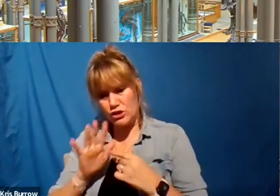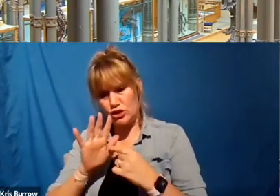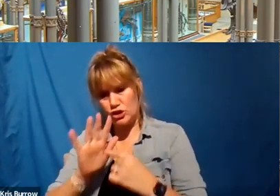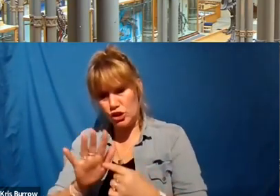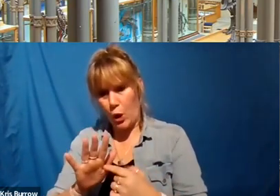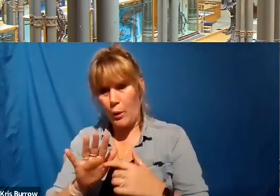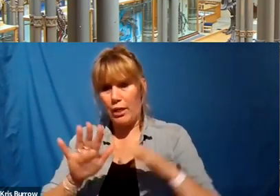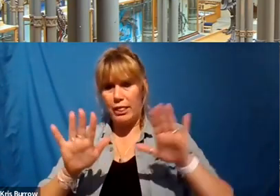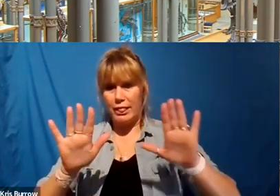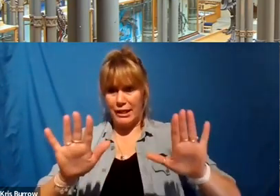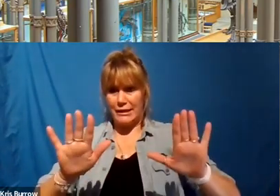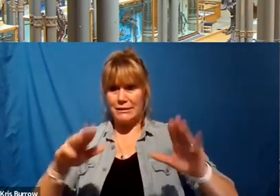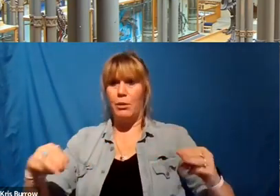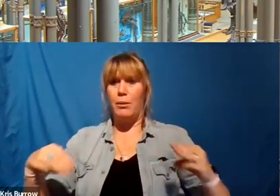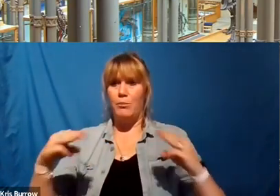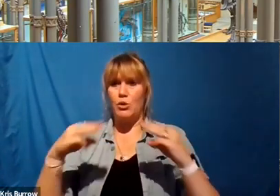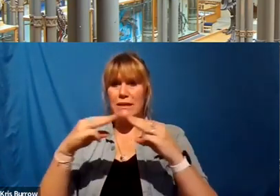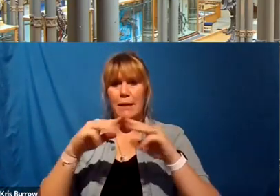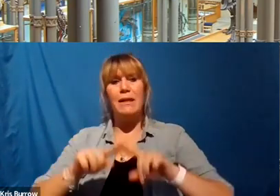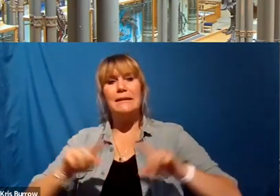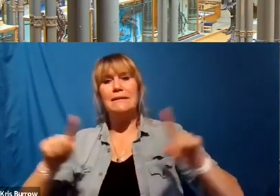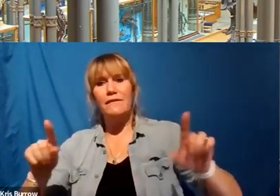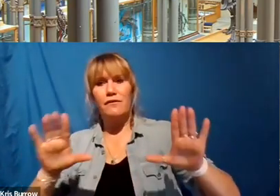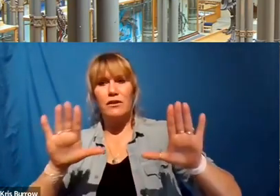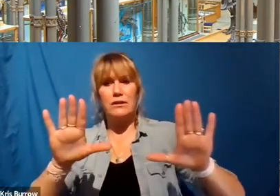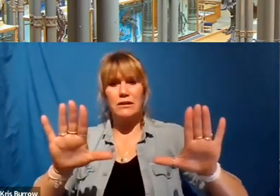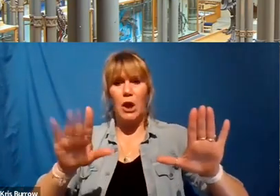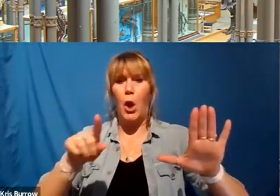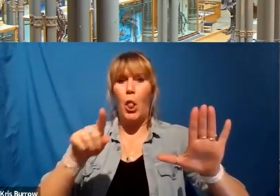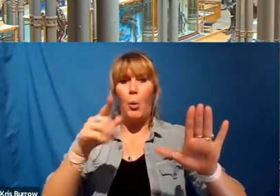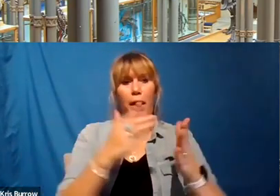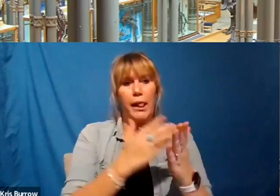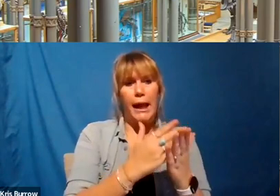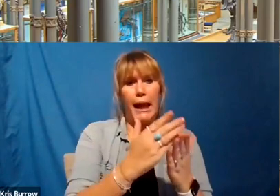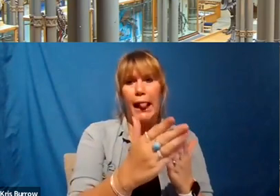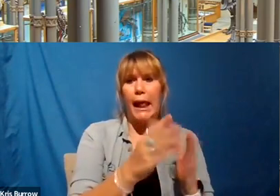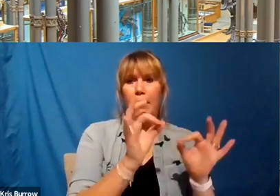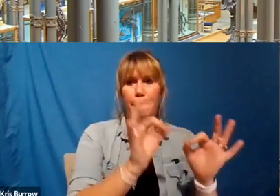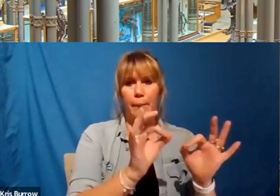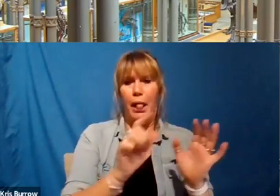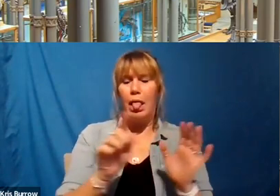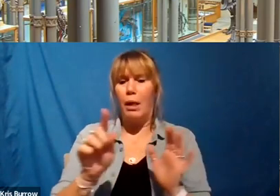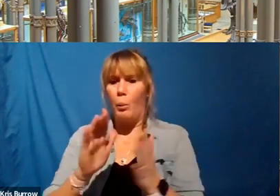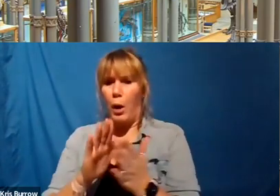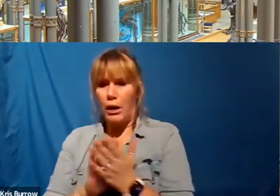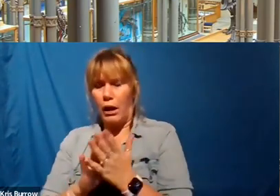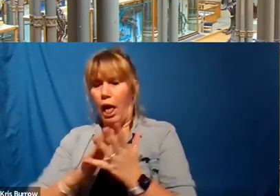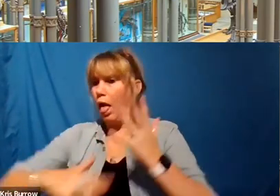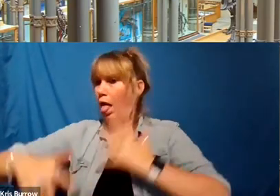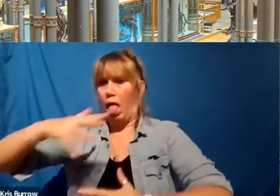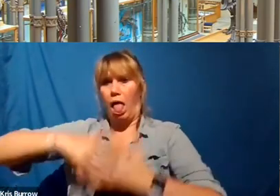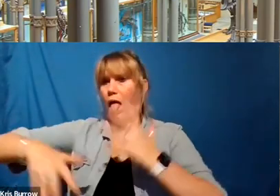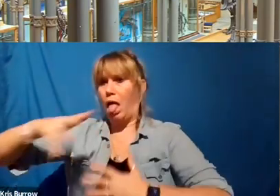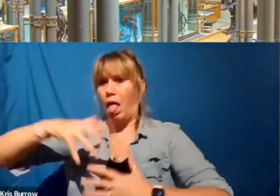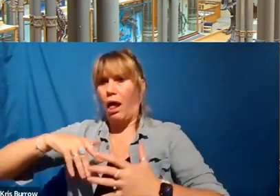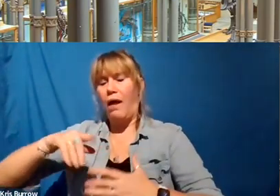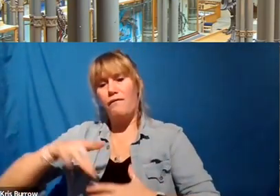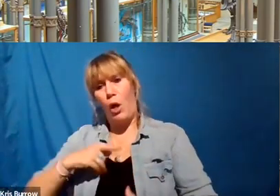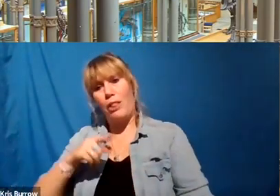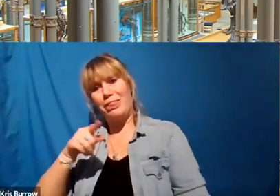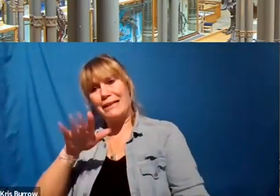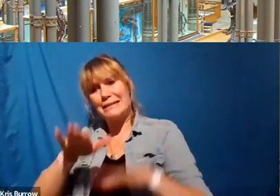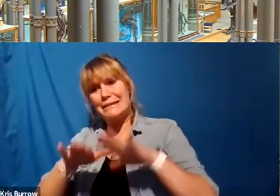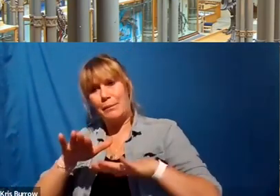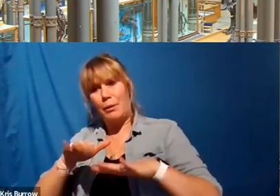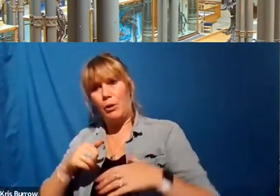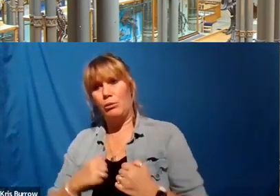installation. You know, that this mix of the artifacts from my two special interests, natural history and